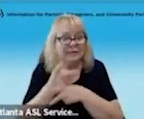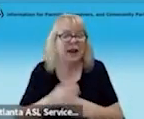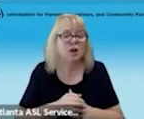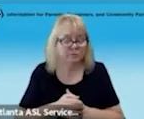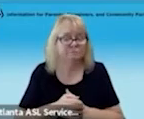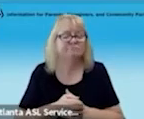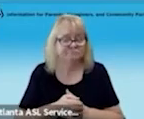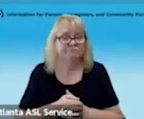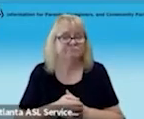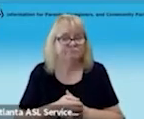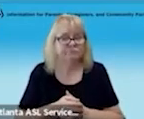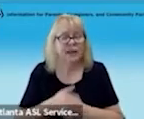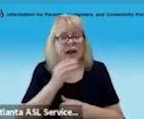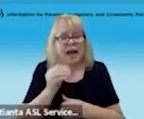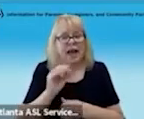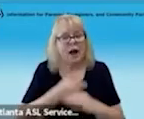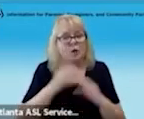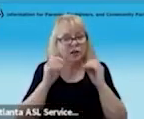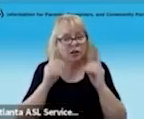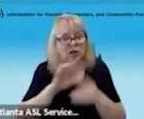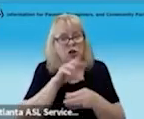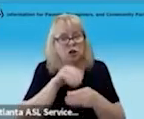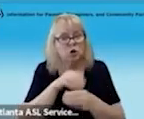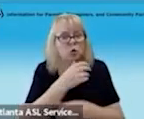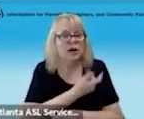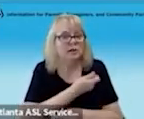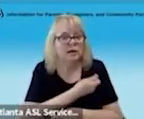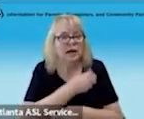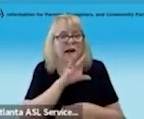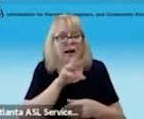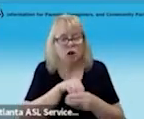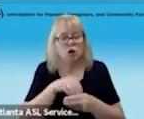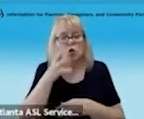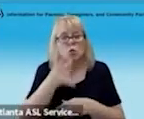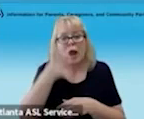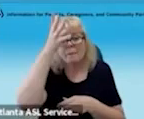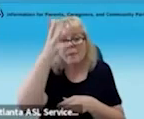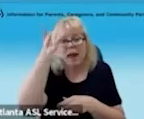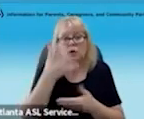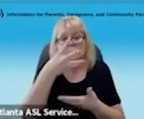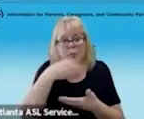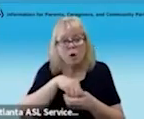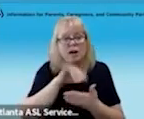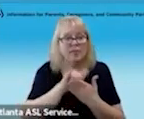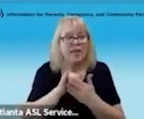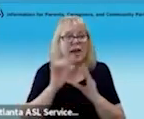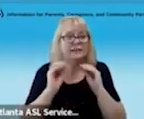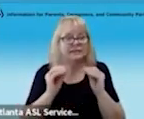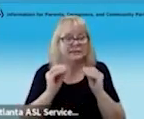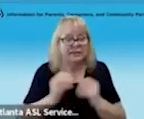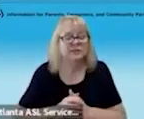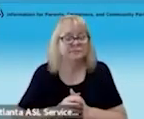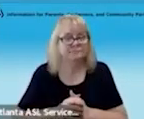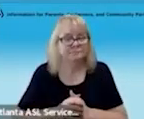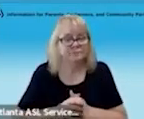and donut stores to provide for their family. So most of the time, their children are taken care of by their grandparents. So when we